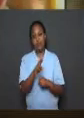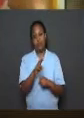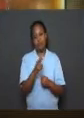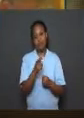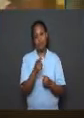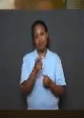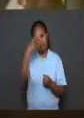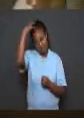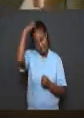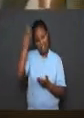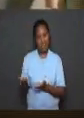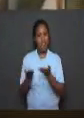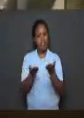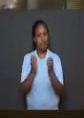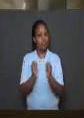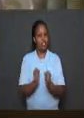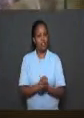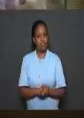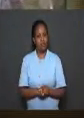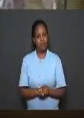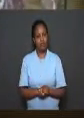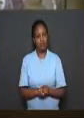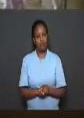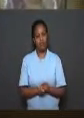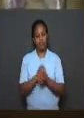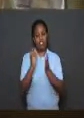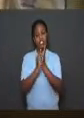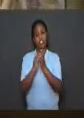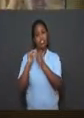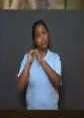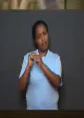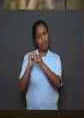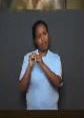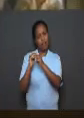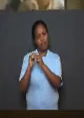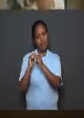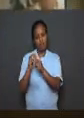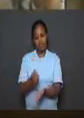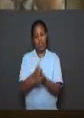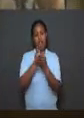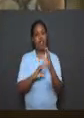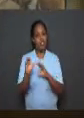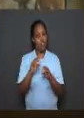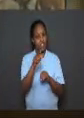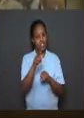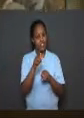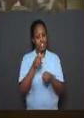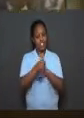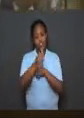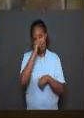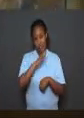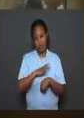state. The purpose of legal counsel is to assist the defendant